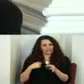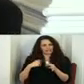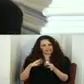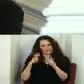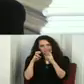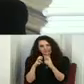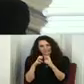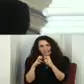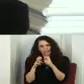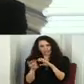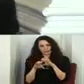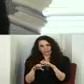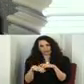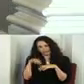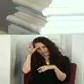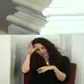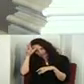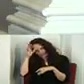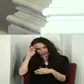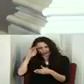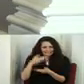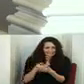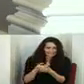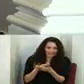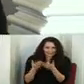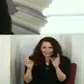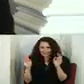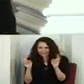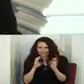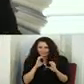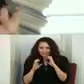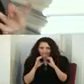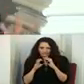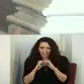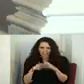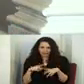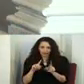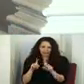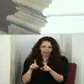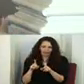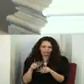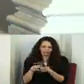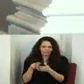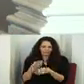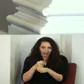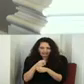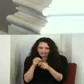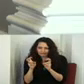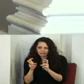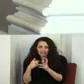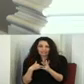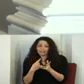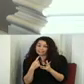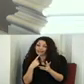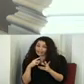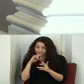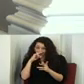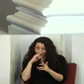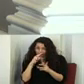father and son thing, take him out, sit down, we're having coffee, having a wonderful visit, and I said, "By the way, kid, this is what I came across," and he